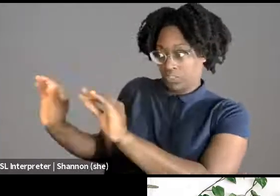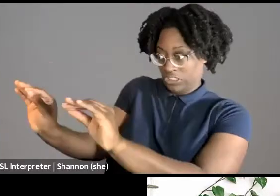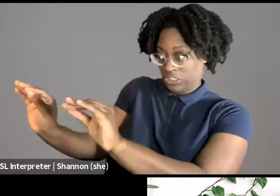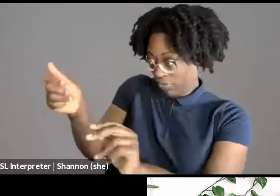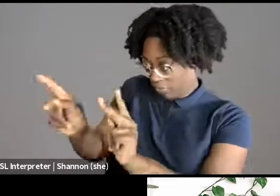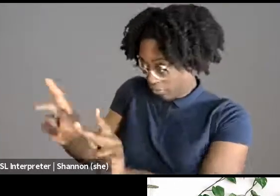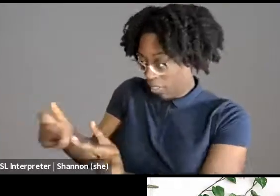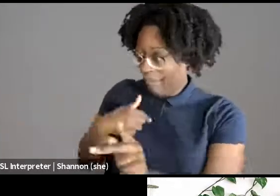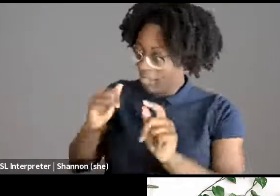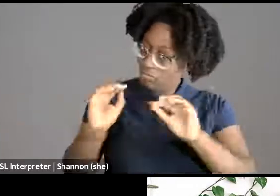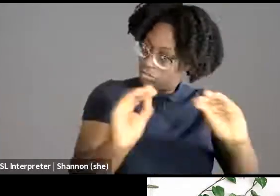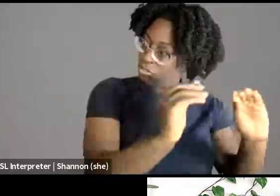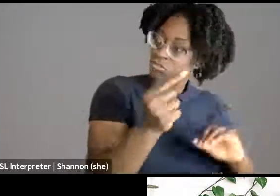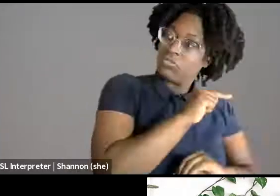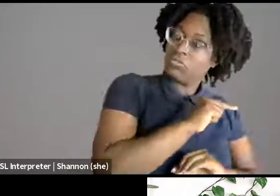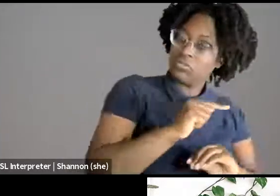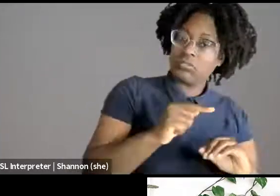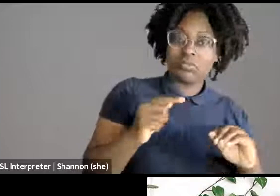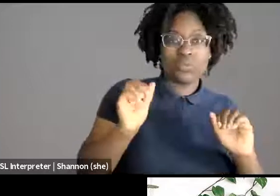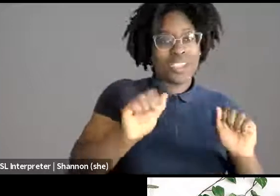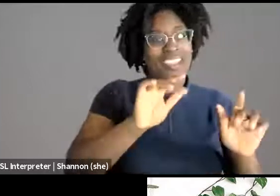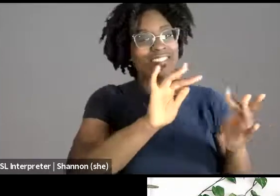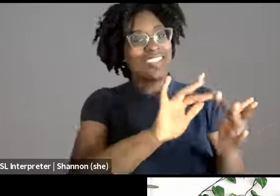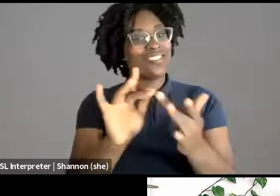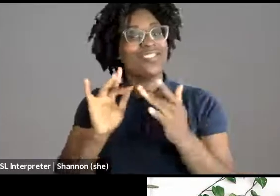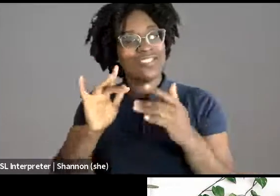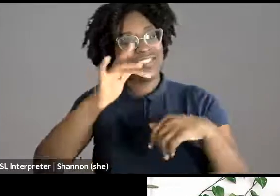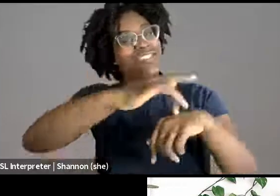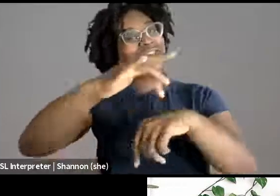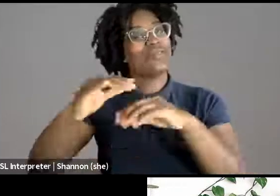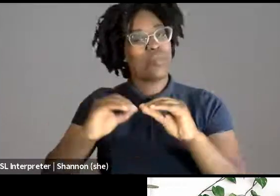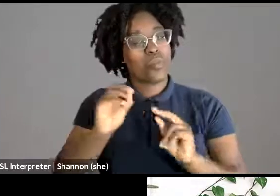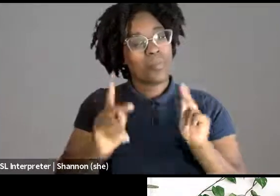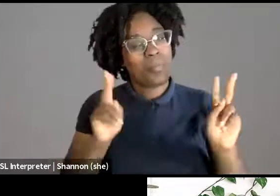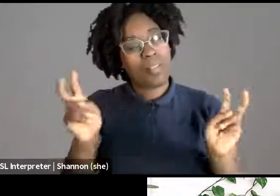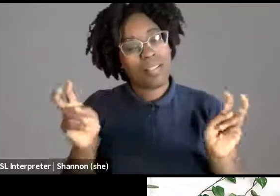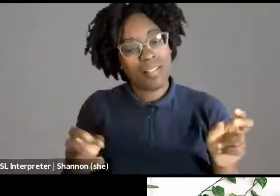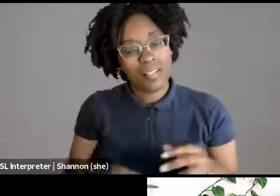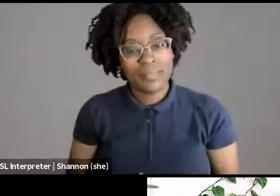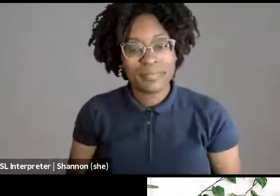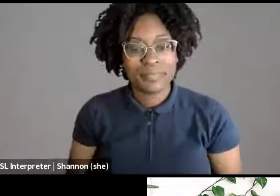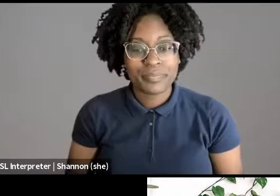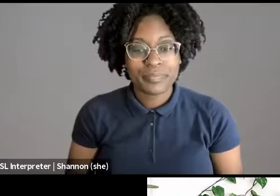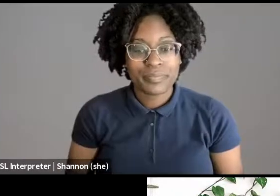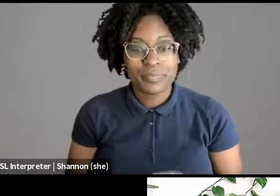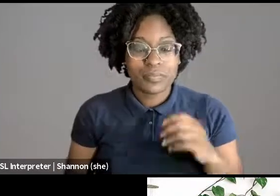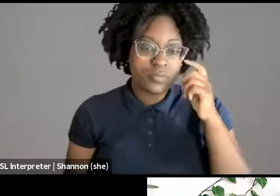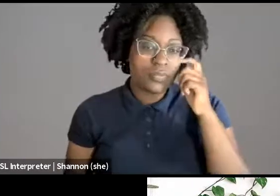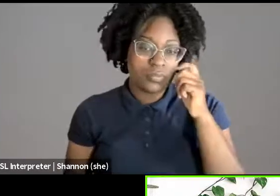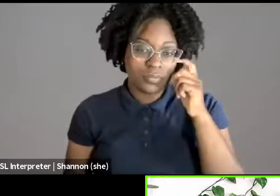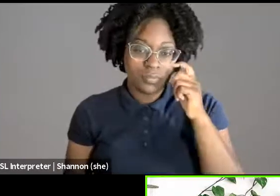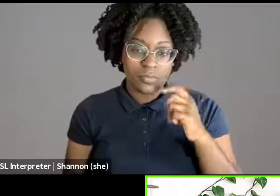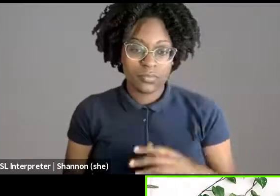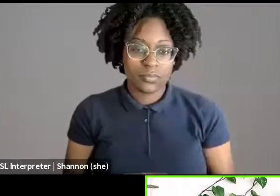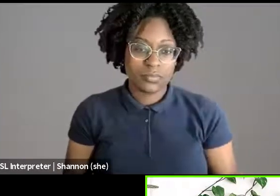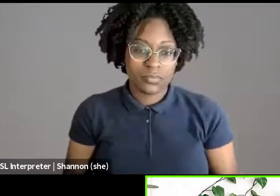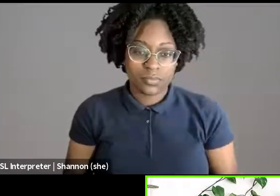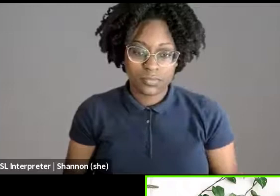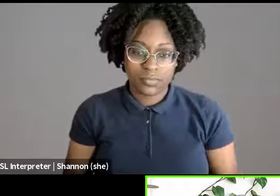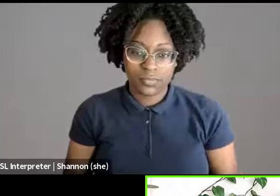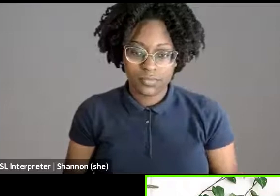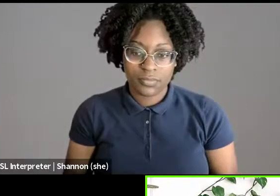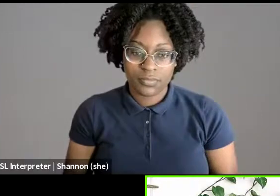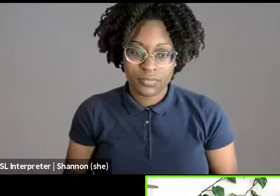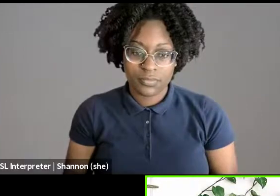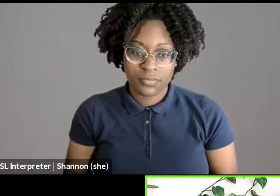be 100% of the population, right? Now only Yeah, 2%. Yeah. absolutely. Yeah. Right. And it Um, was